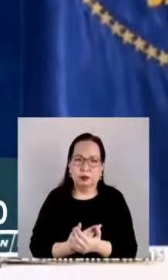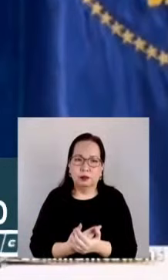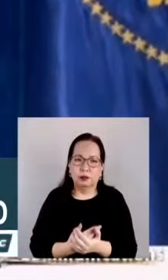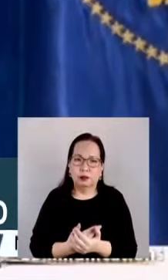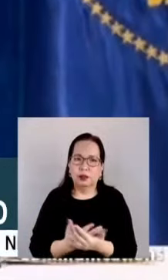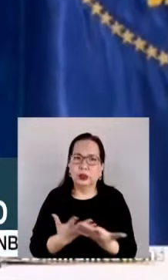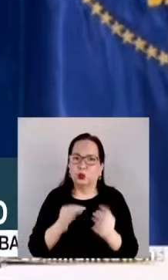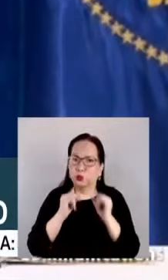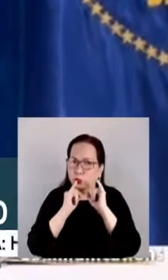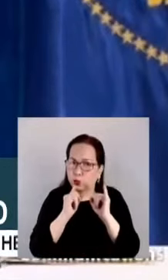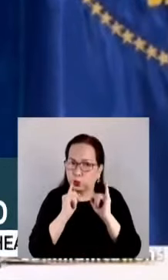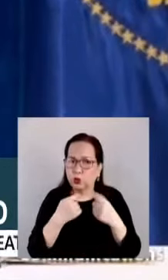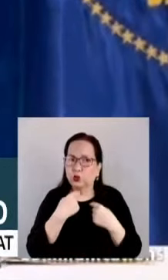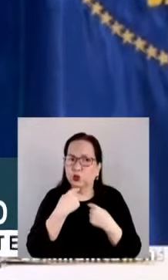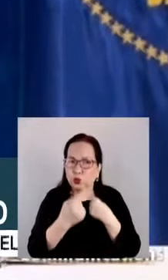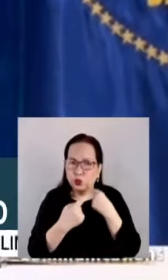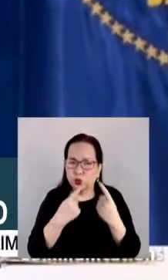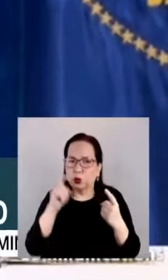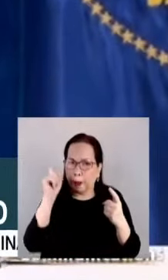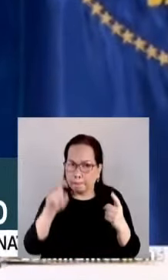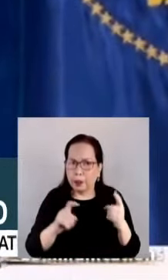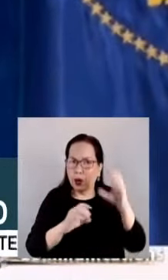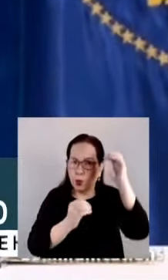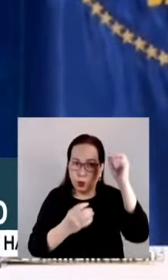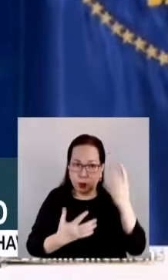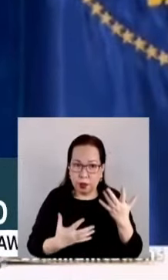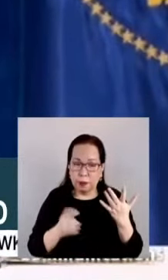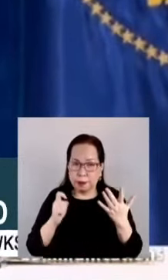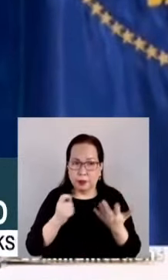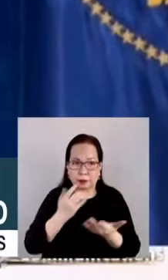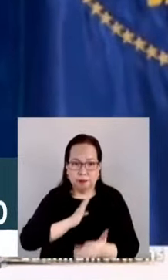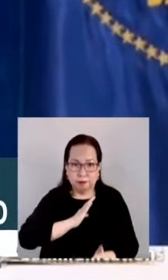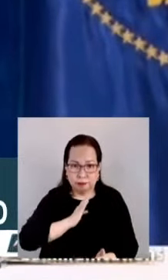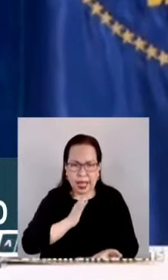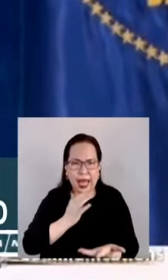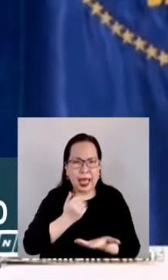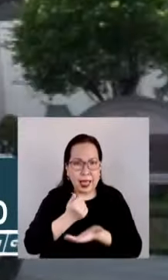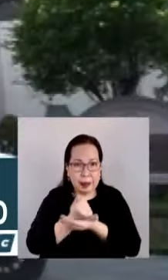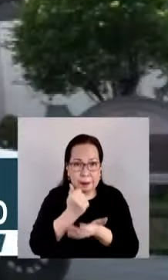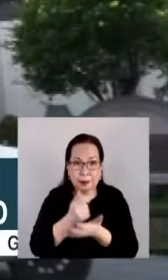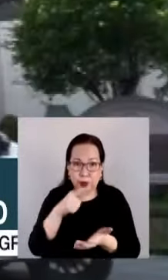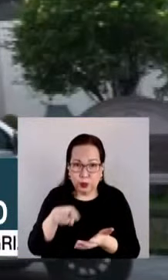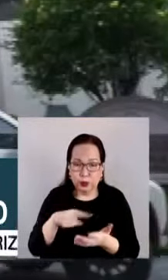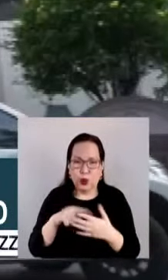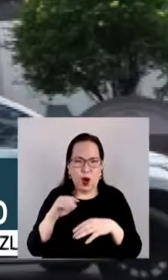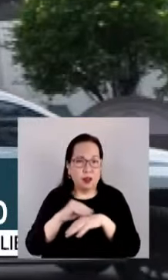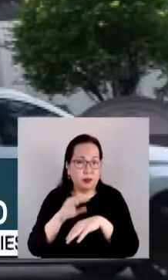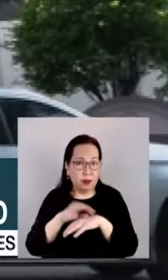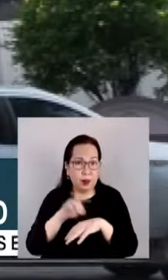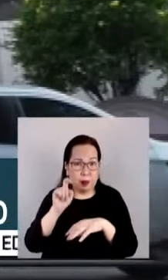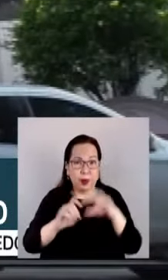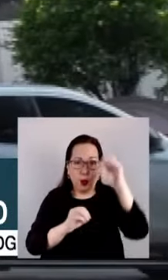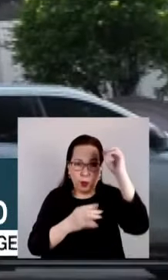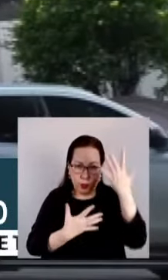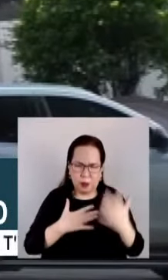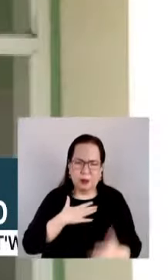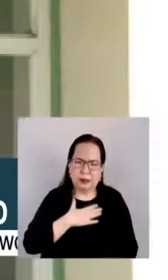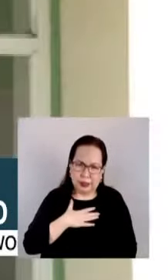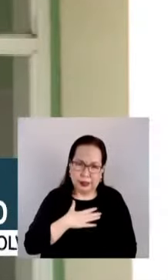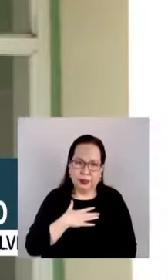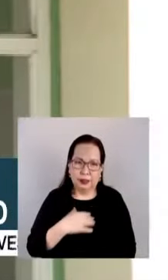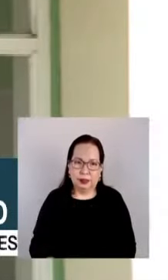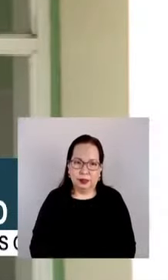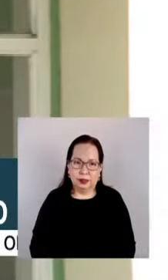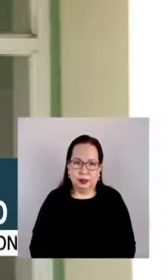sinasabi namin kung ano ang mabuti, the things that we advise the people to follow, we can only